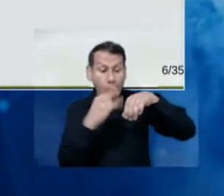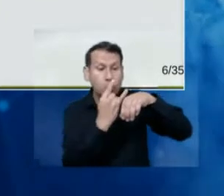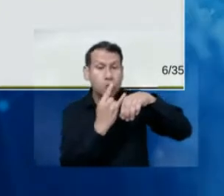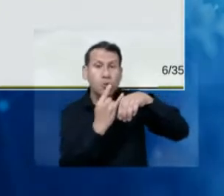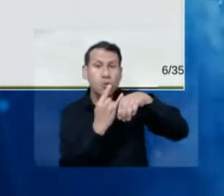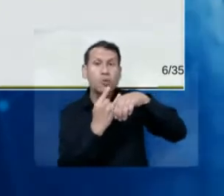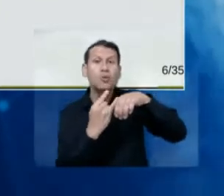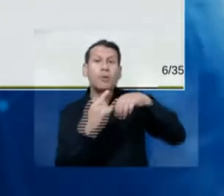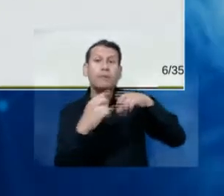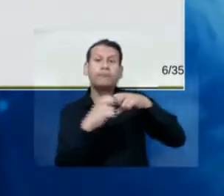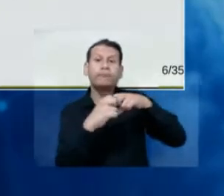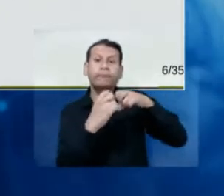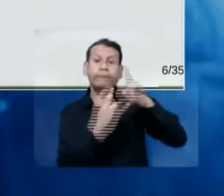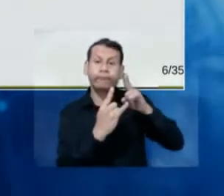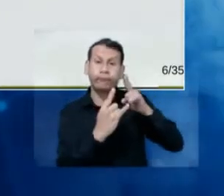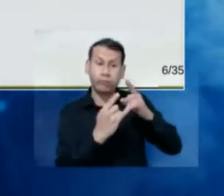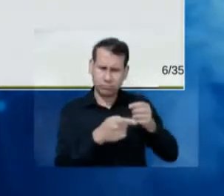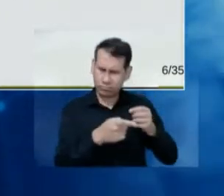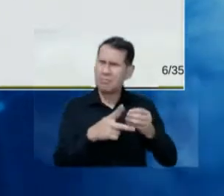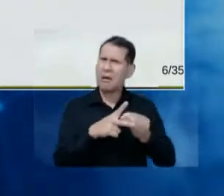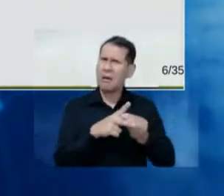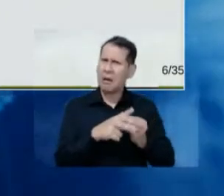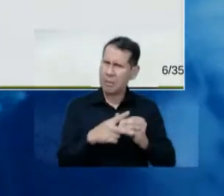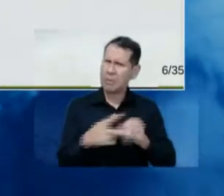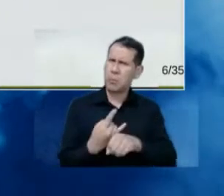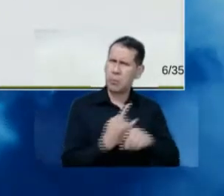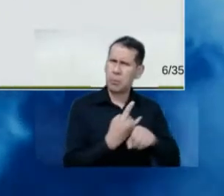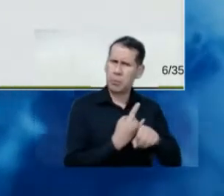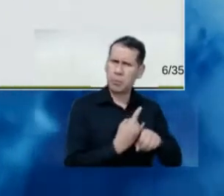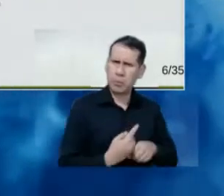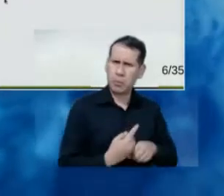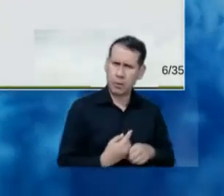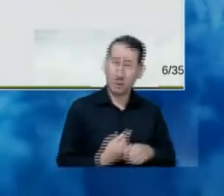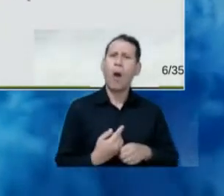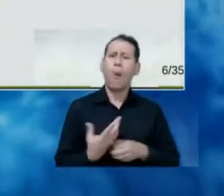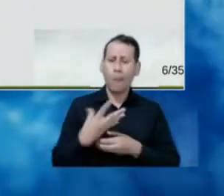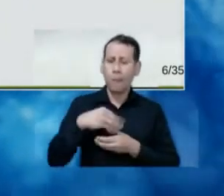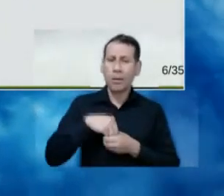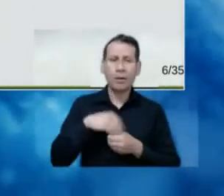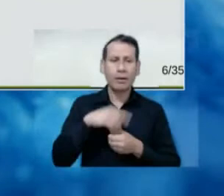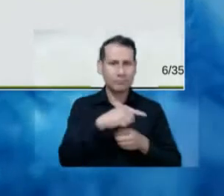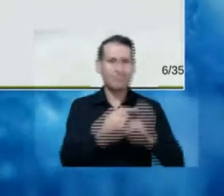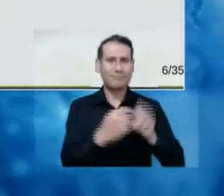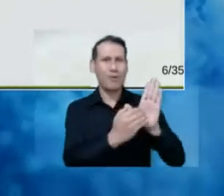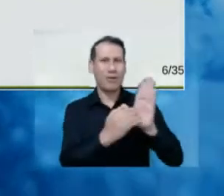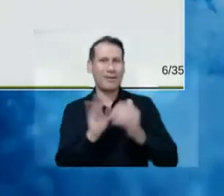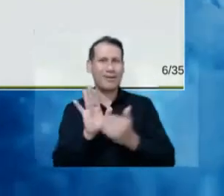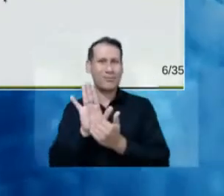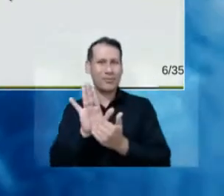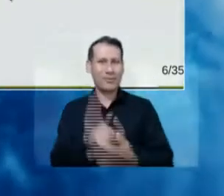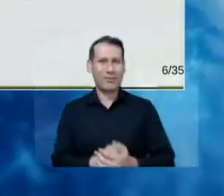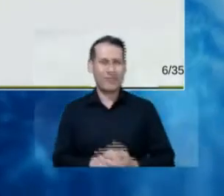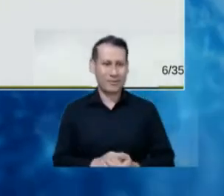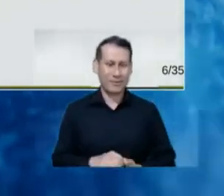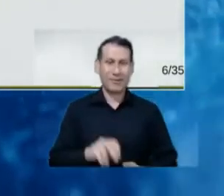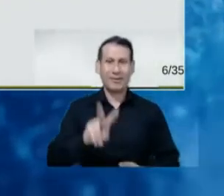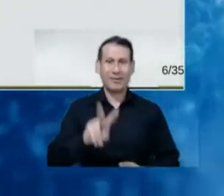very used tool. And within this tool, we have this group of models that are part of the so-called